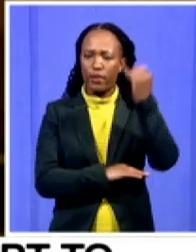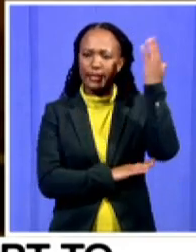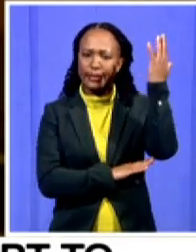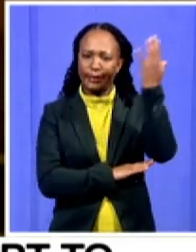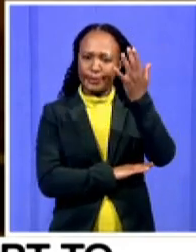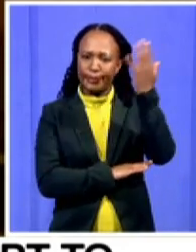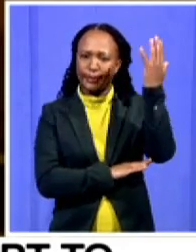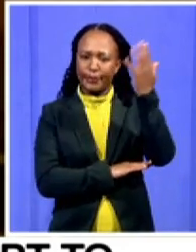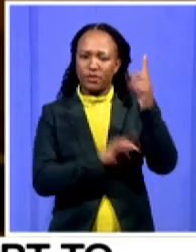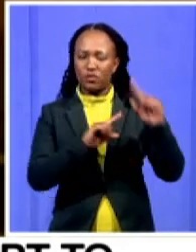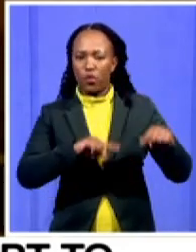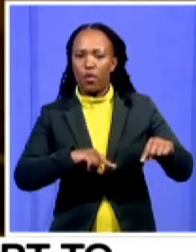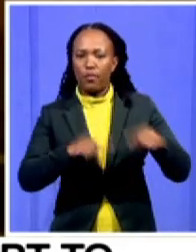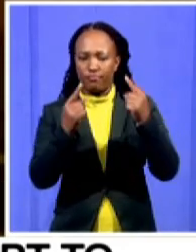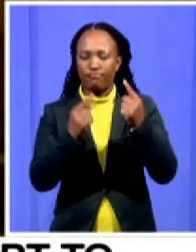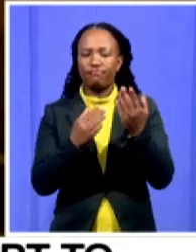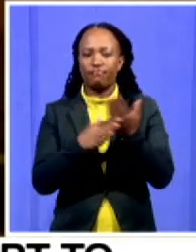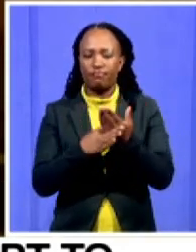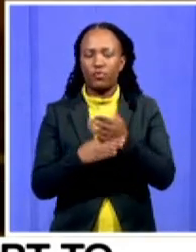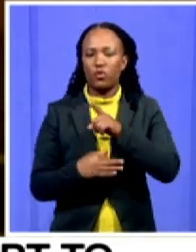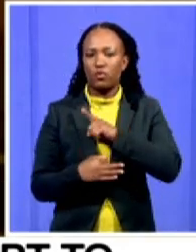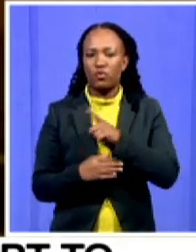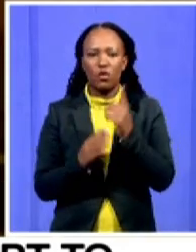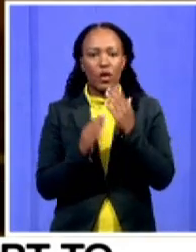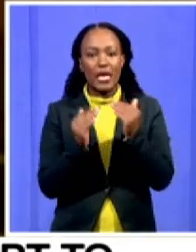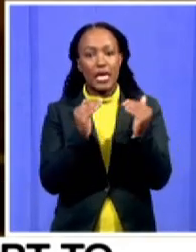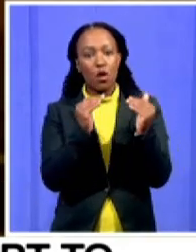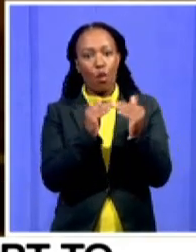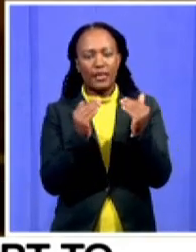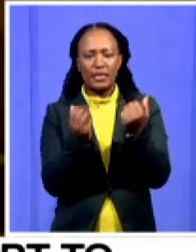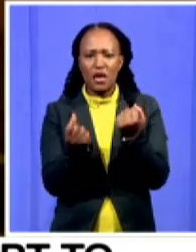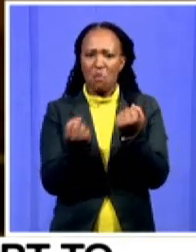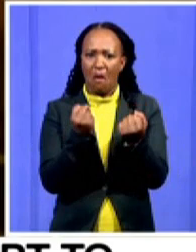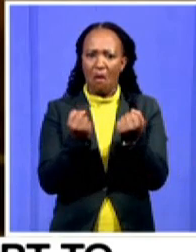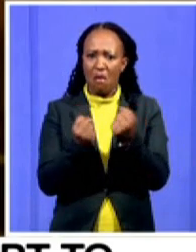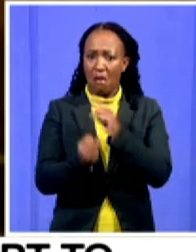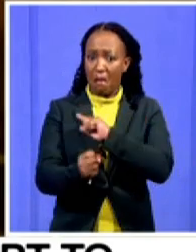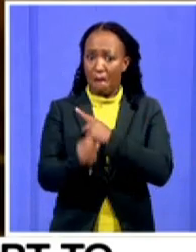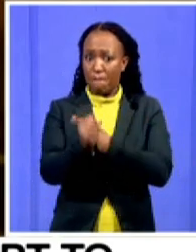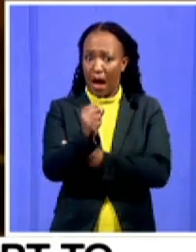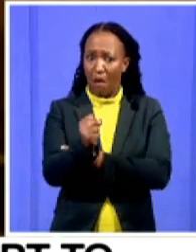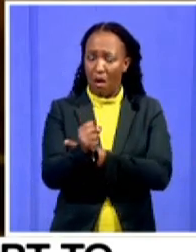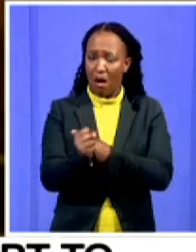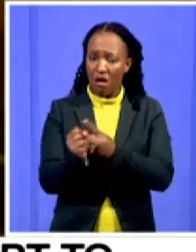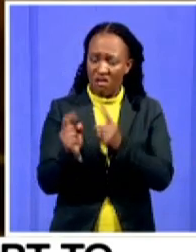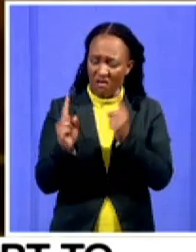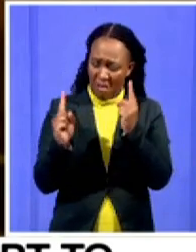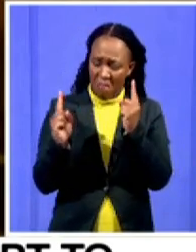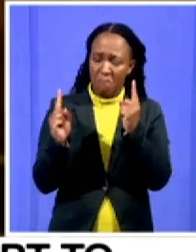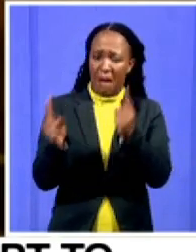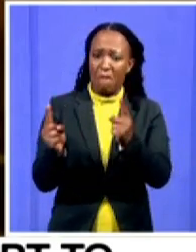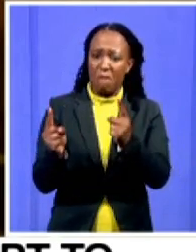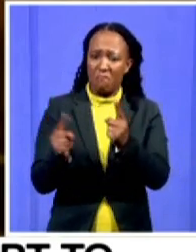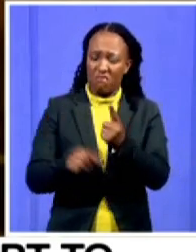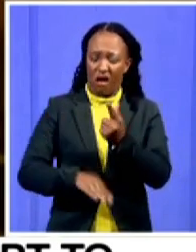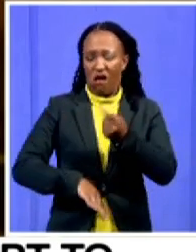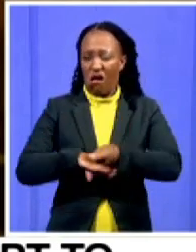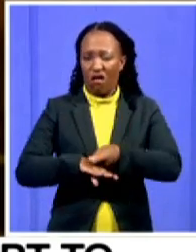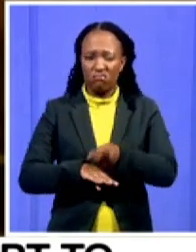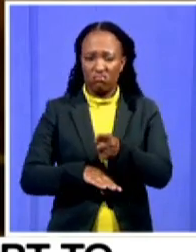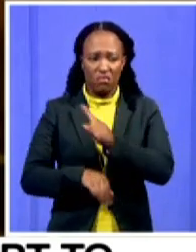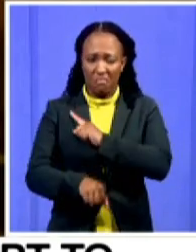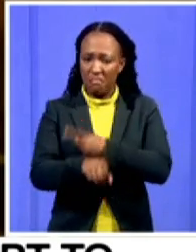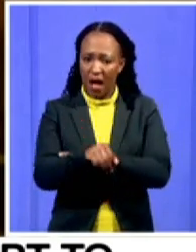the Equality Court does not have that power to grant that order. And they are also saying